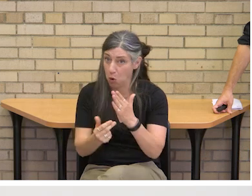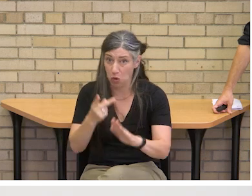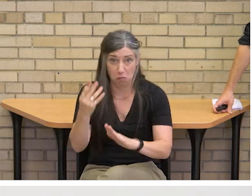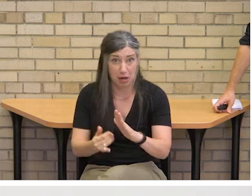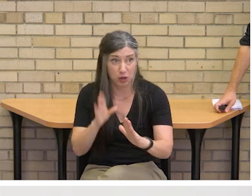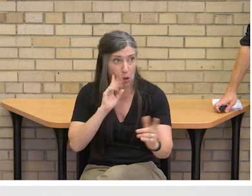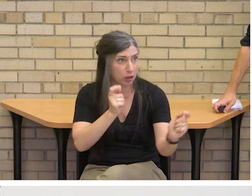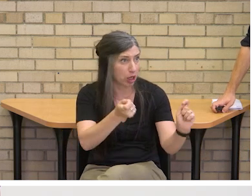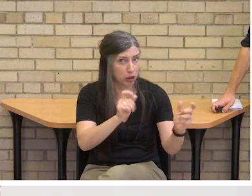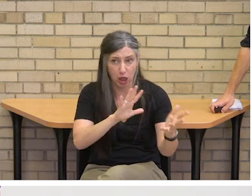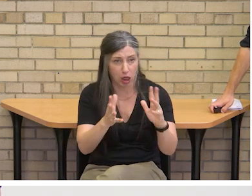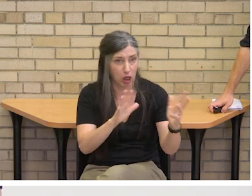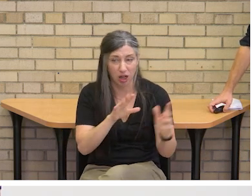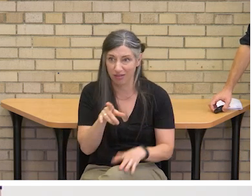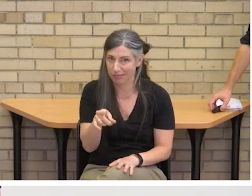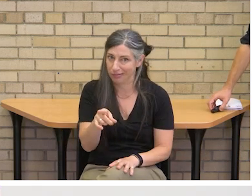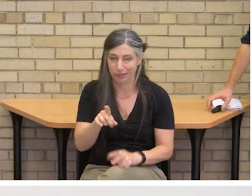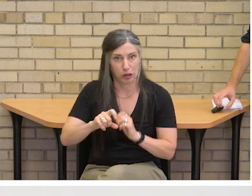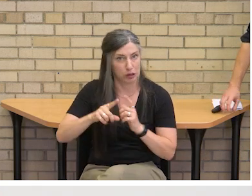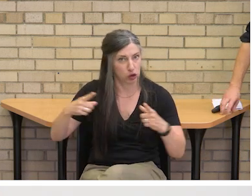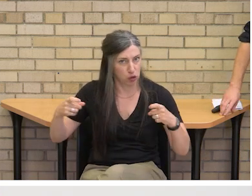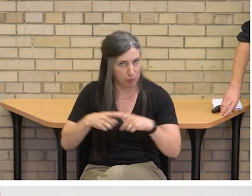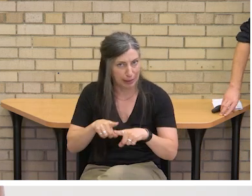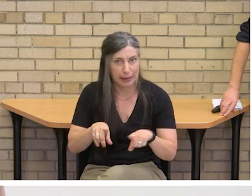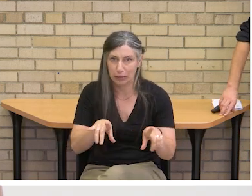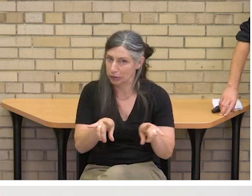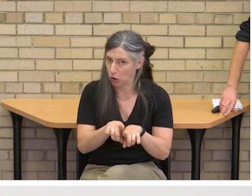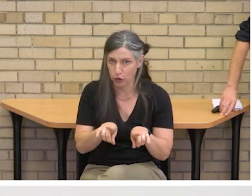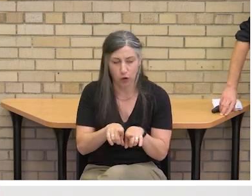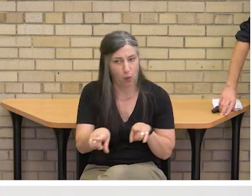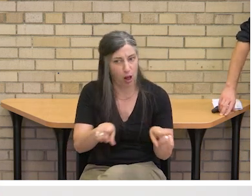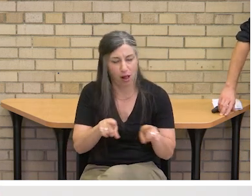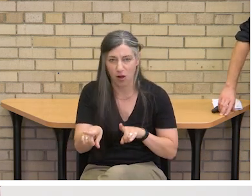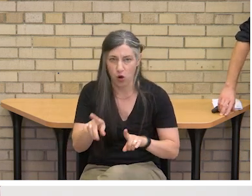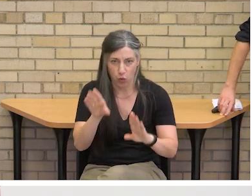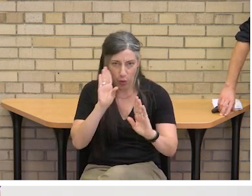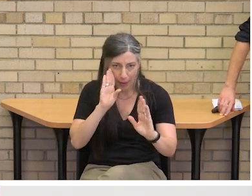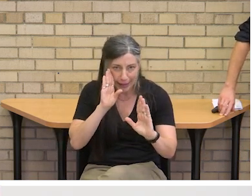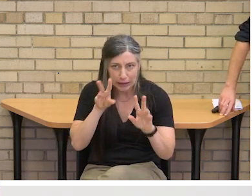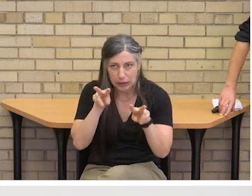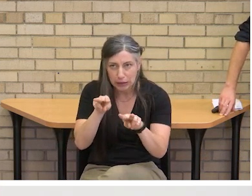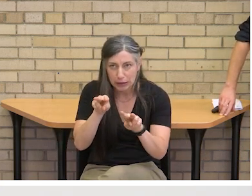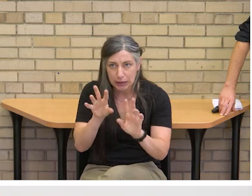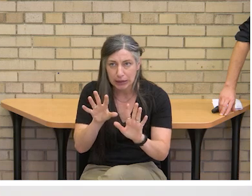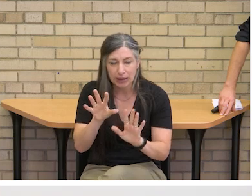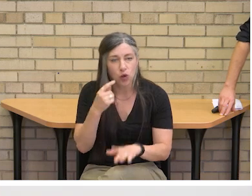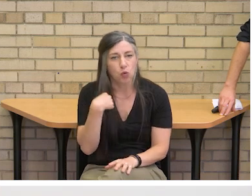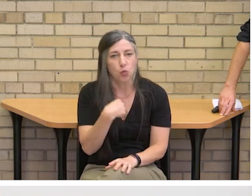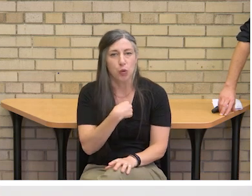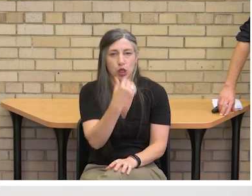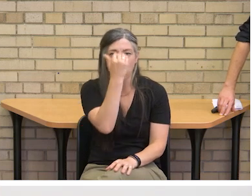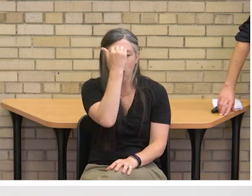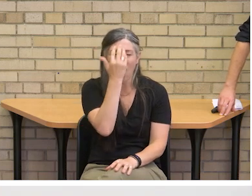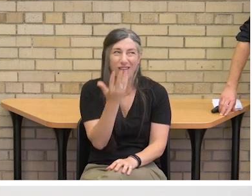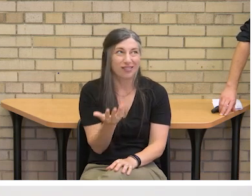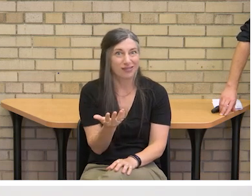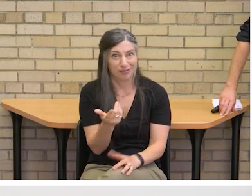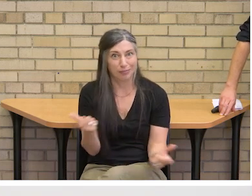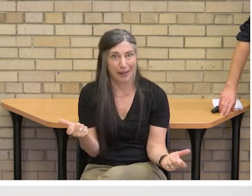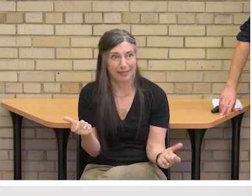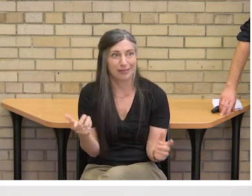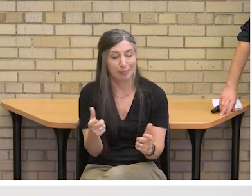honest, and particularly, like, that project's very complicated as well. So we'll keep an eye on it. We know that it's a